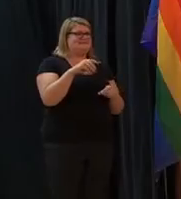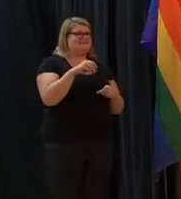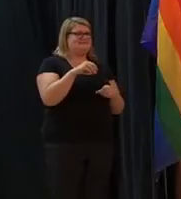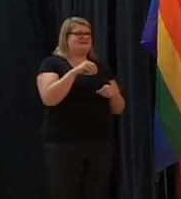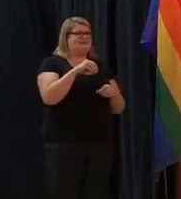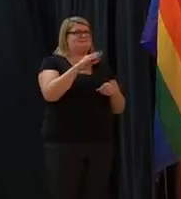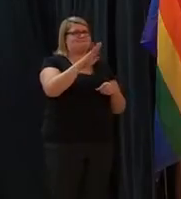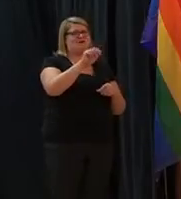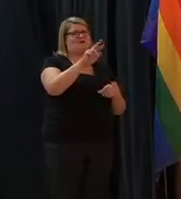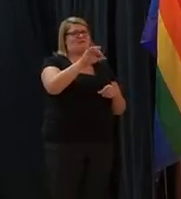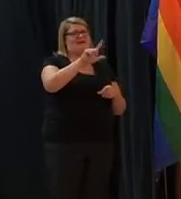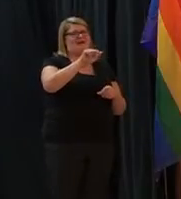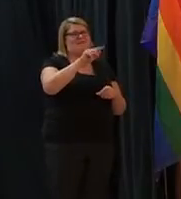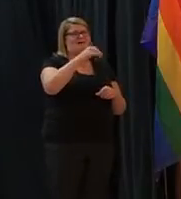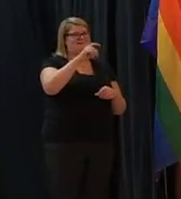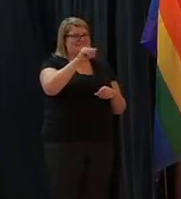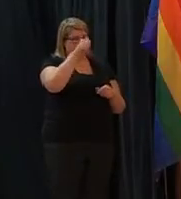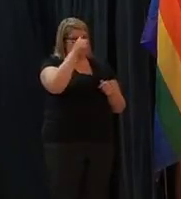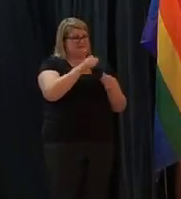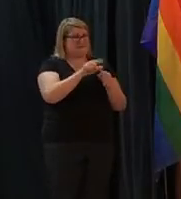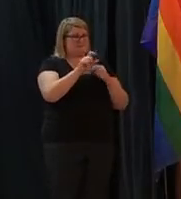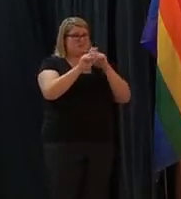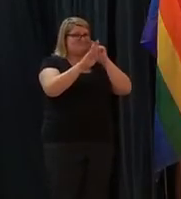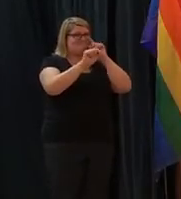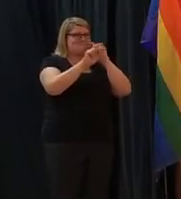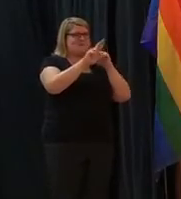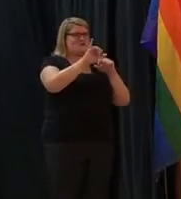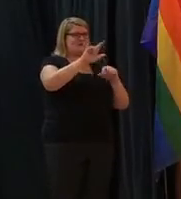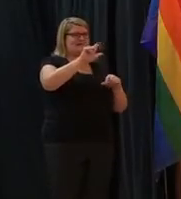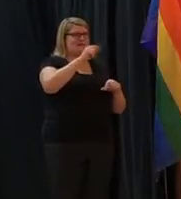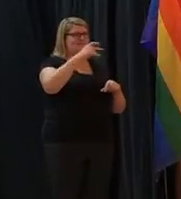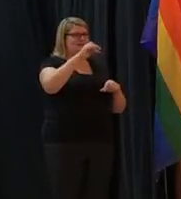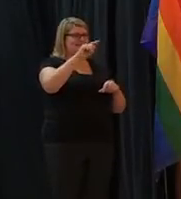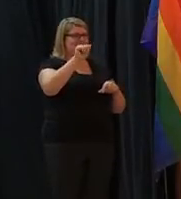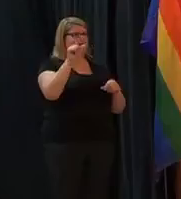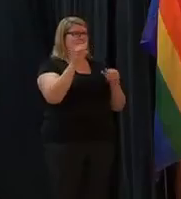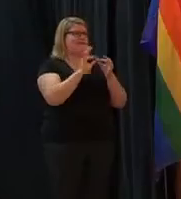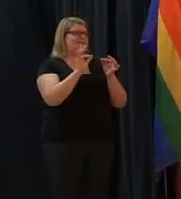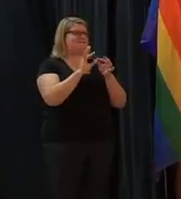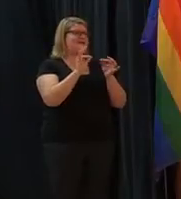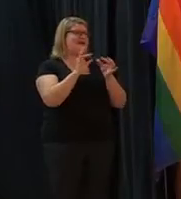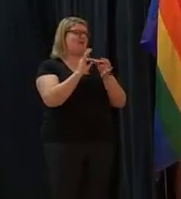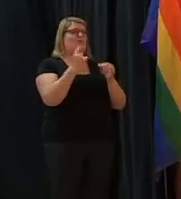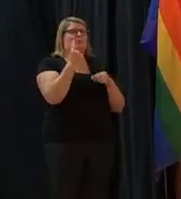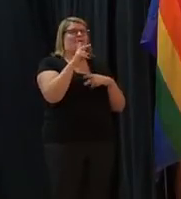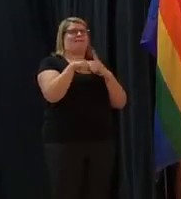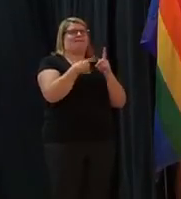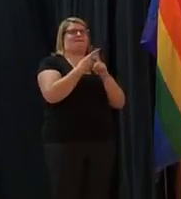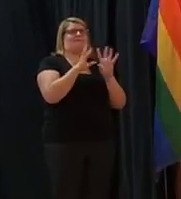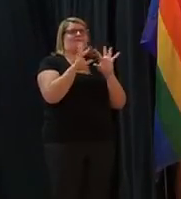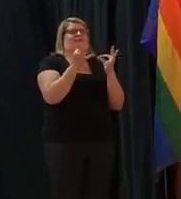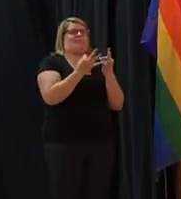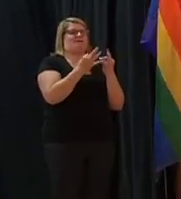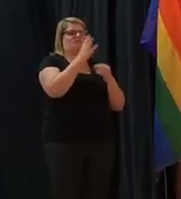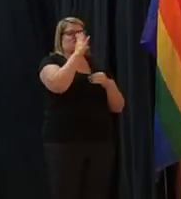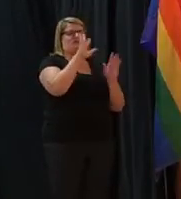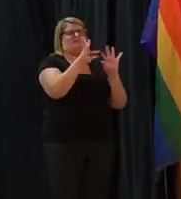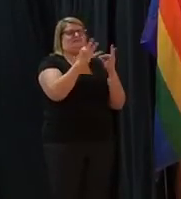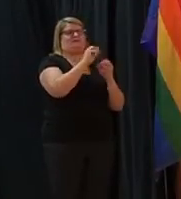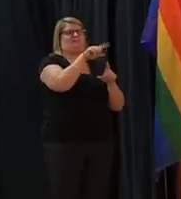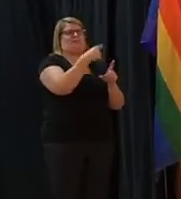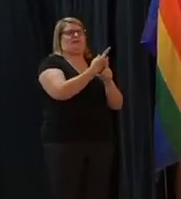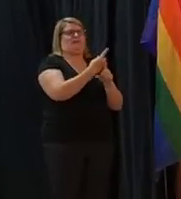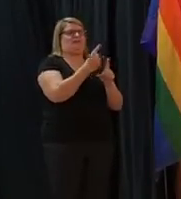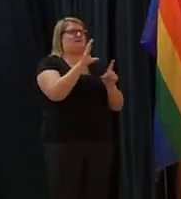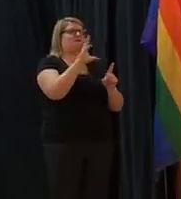Barilla Pasta owners, managers, okay, when he said that there's only one type of family, and that company